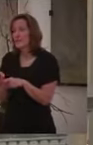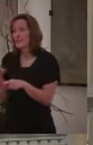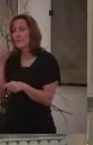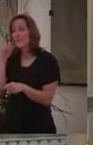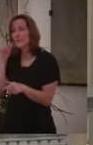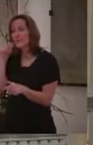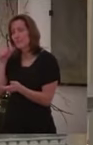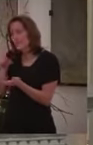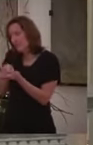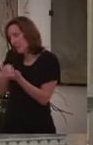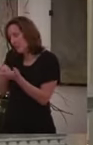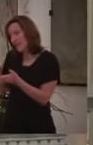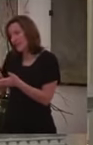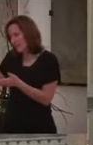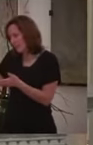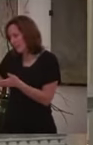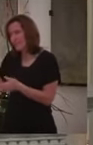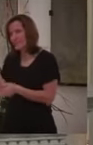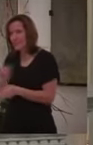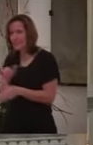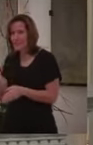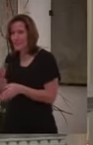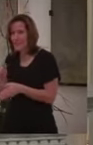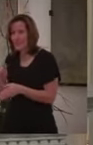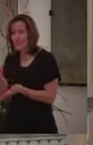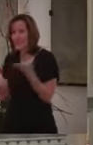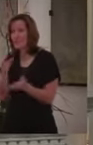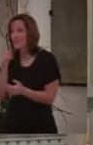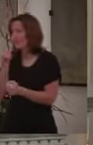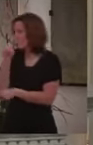who have rejected him.